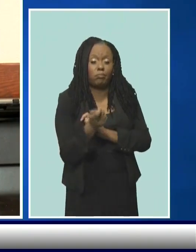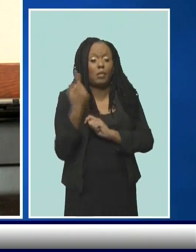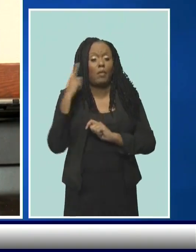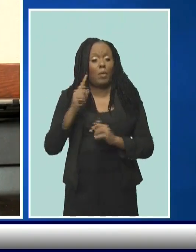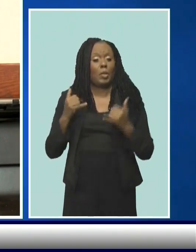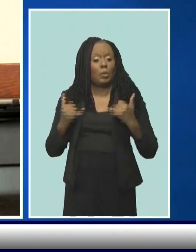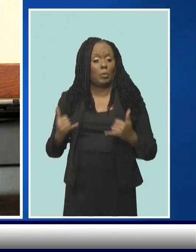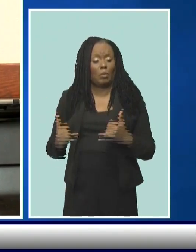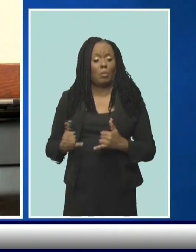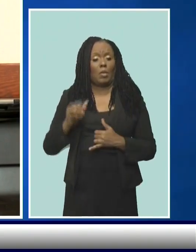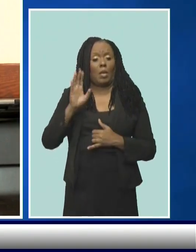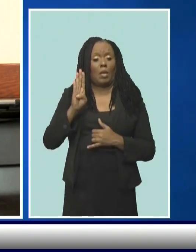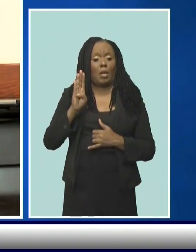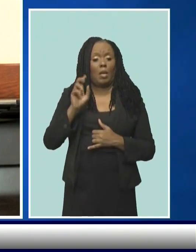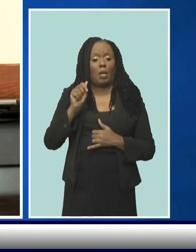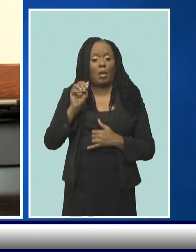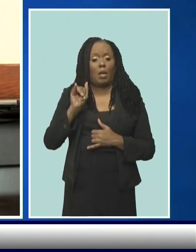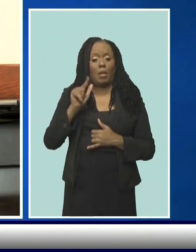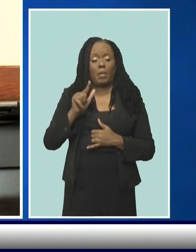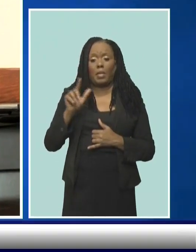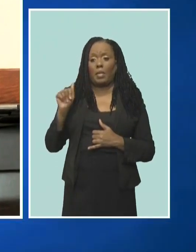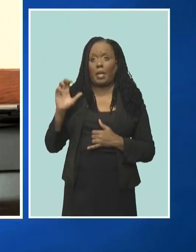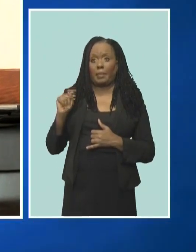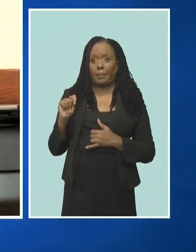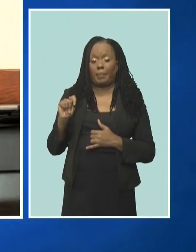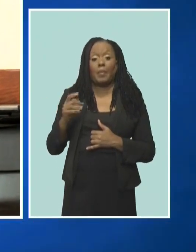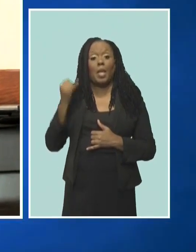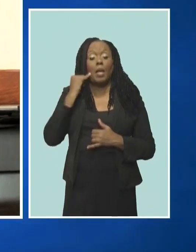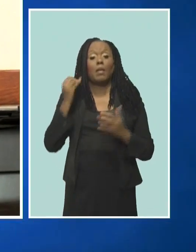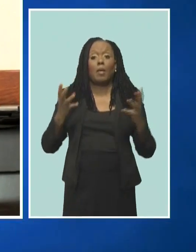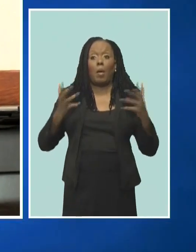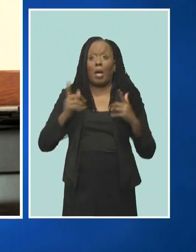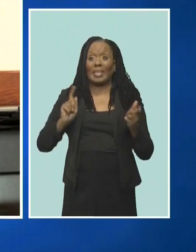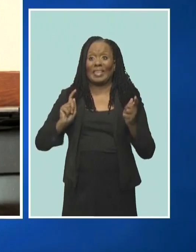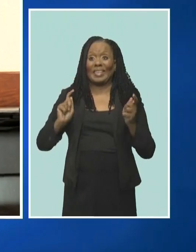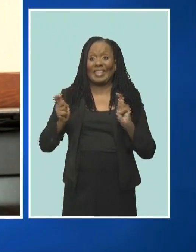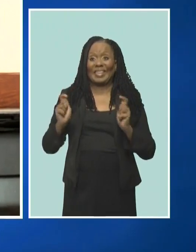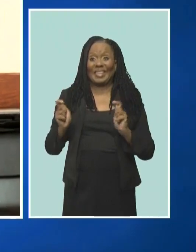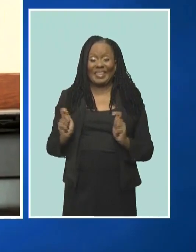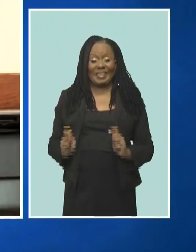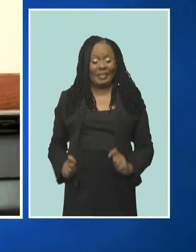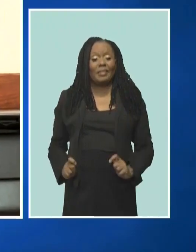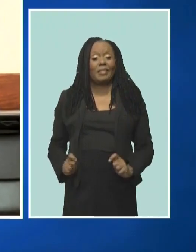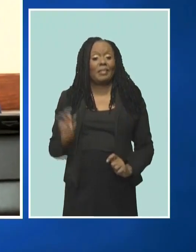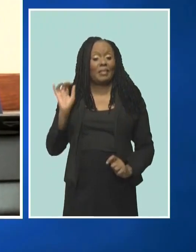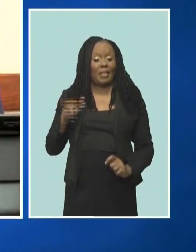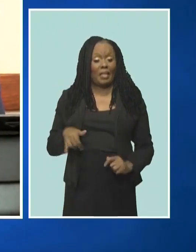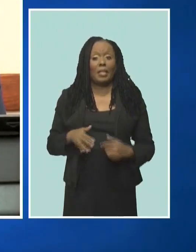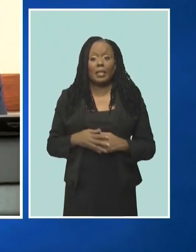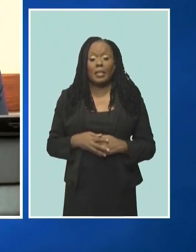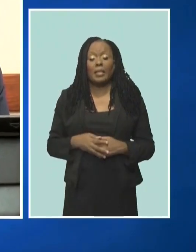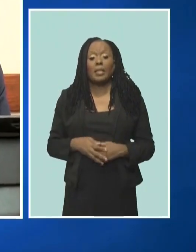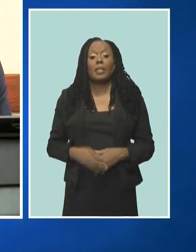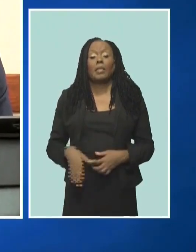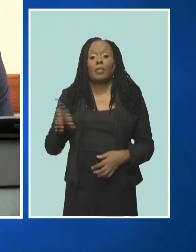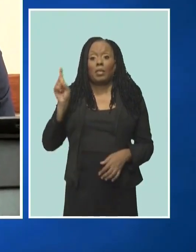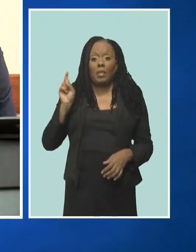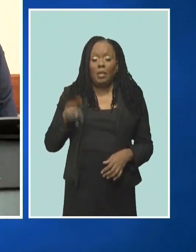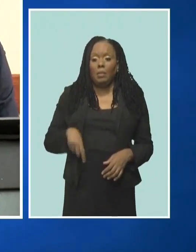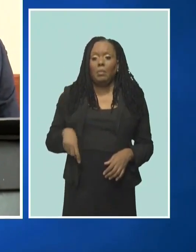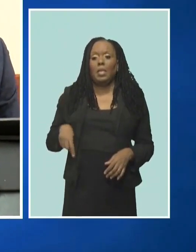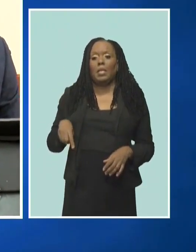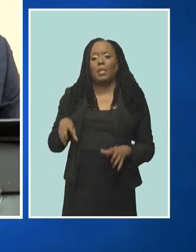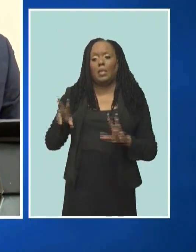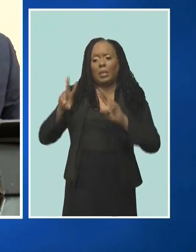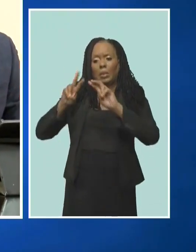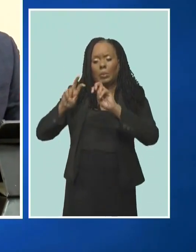if we are going to make amendments to the framework of the Bail Act, we must look at all the